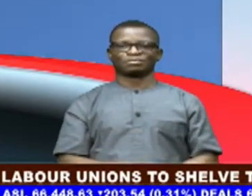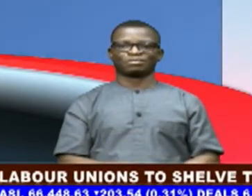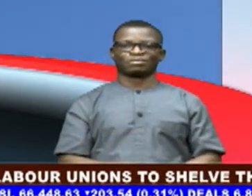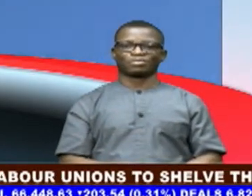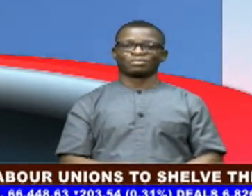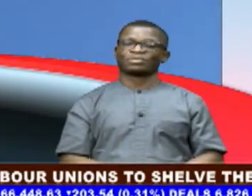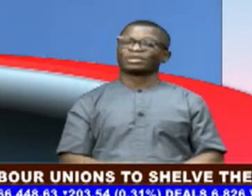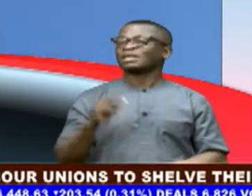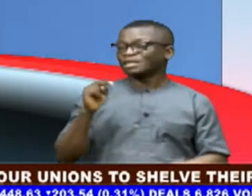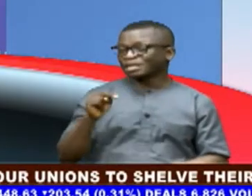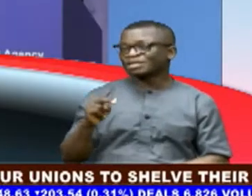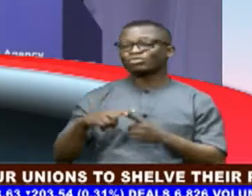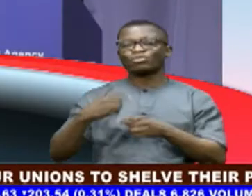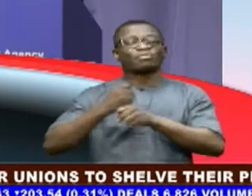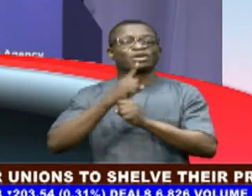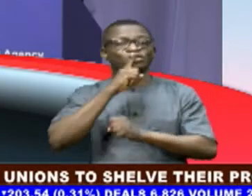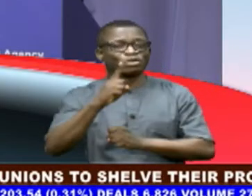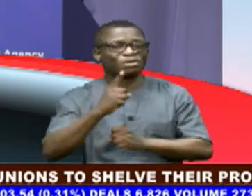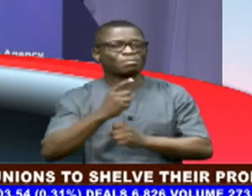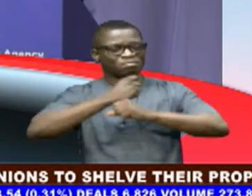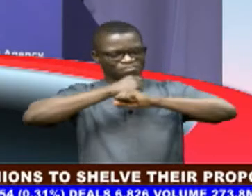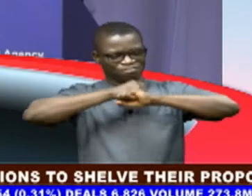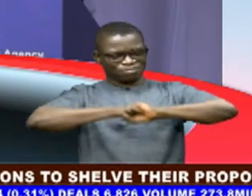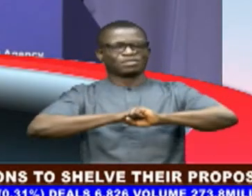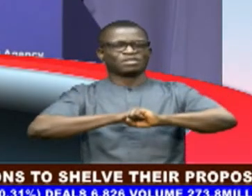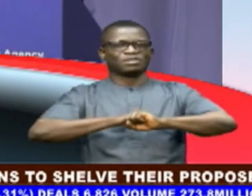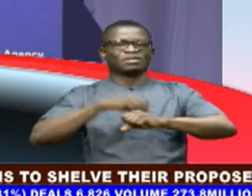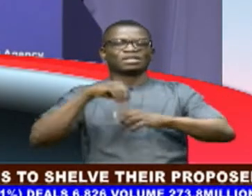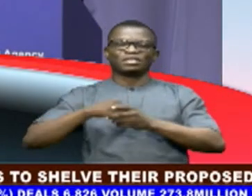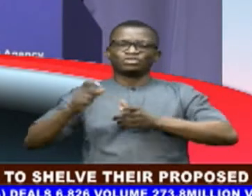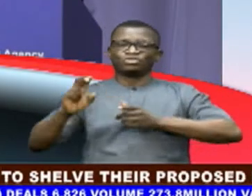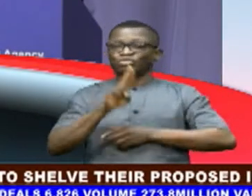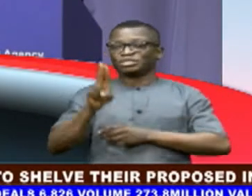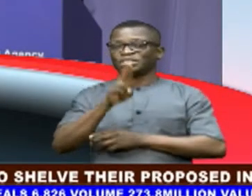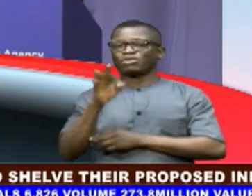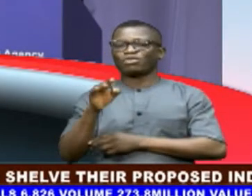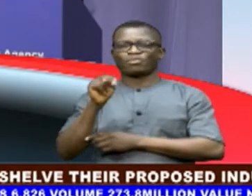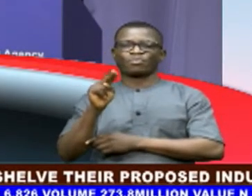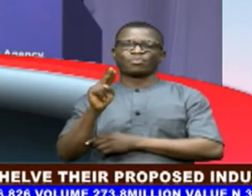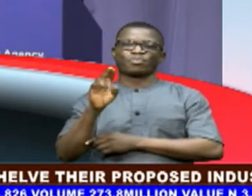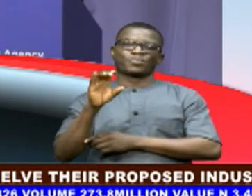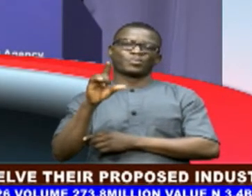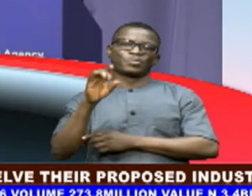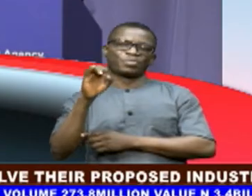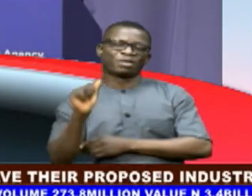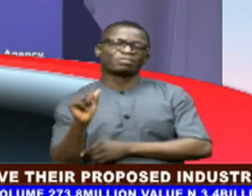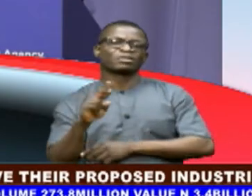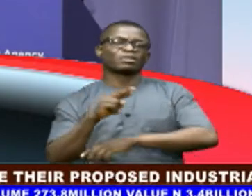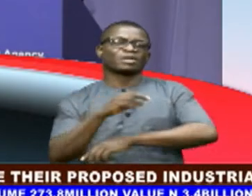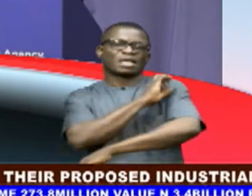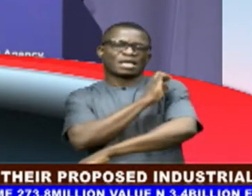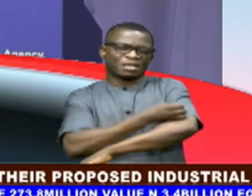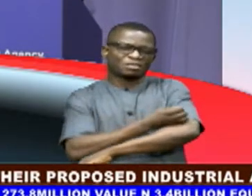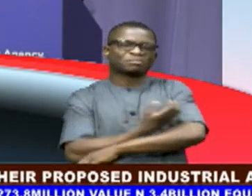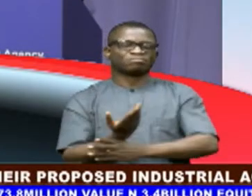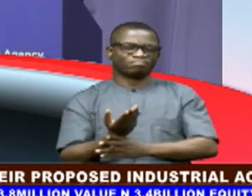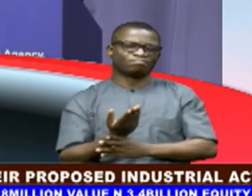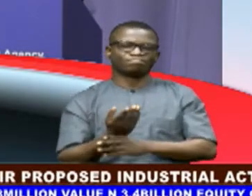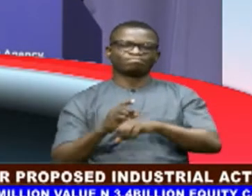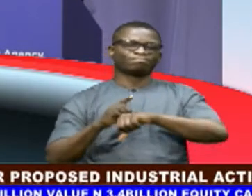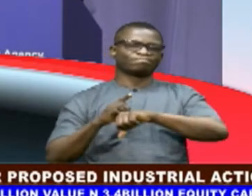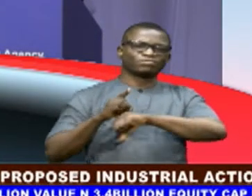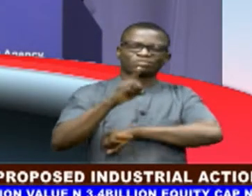Now, the need to ensure safety in the application of nuclear energy has been a global goal sought after by divergent agencies